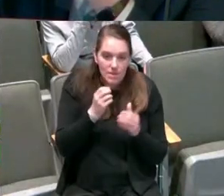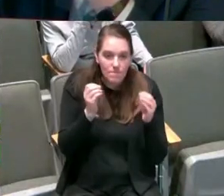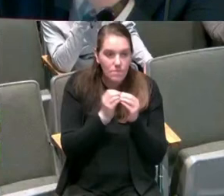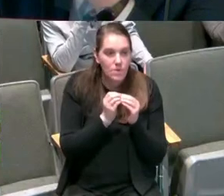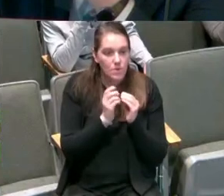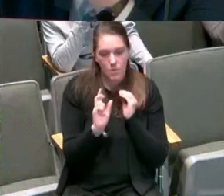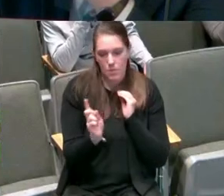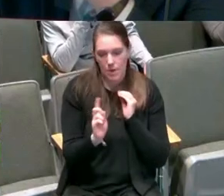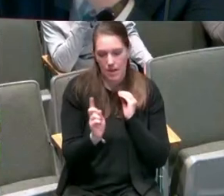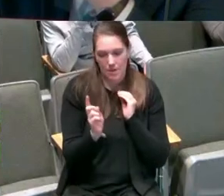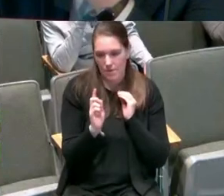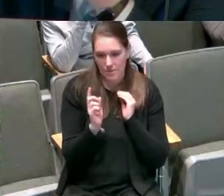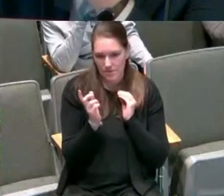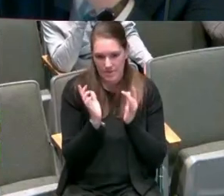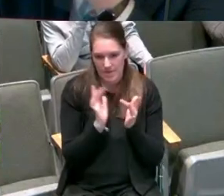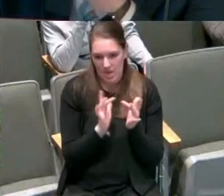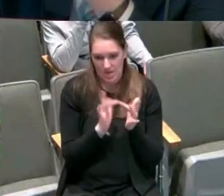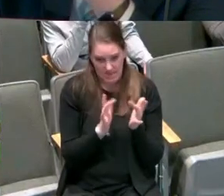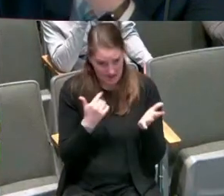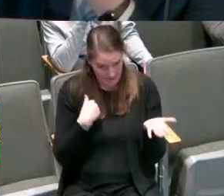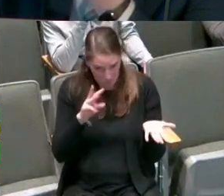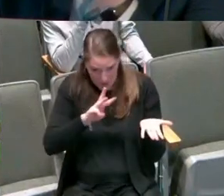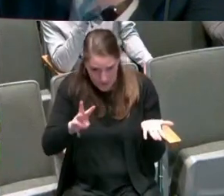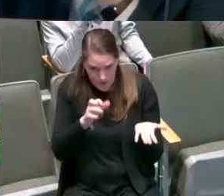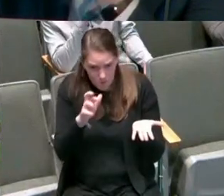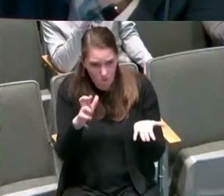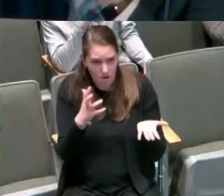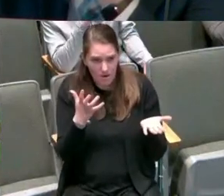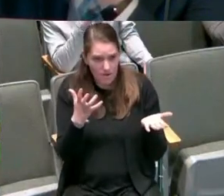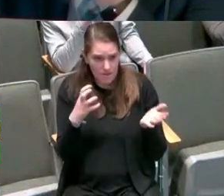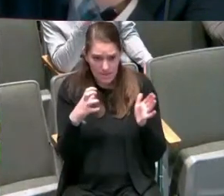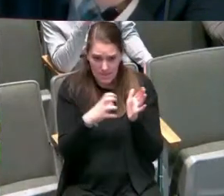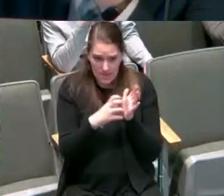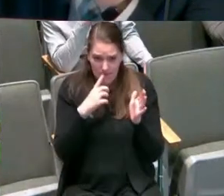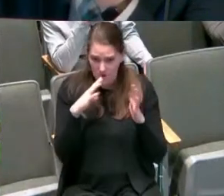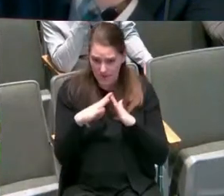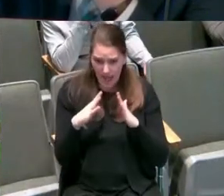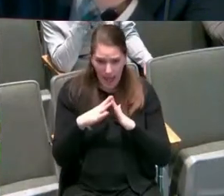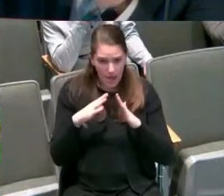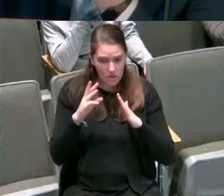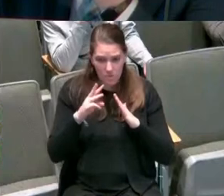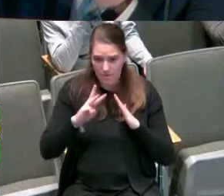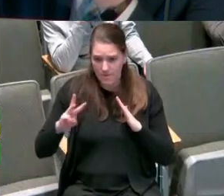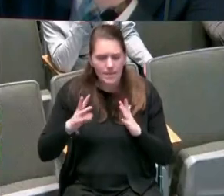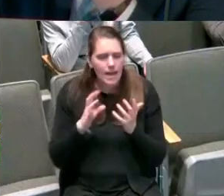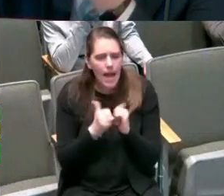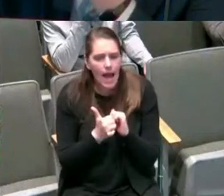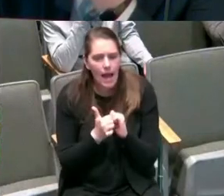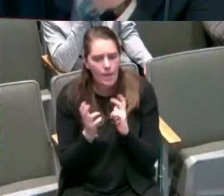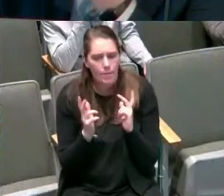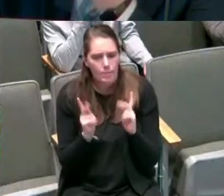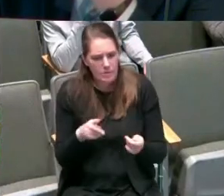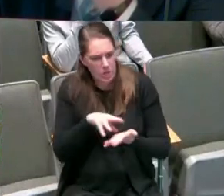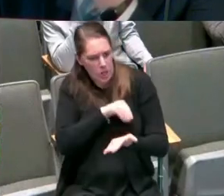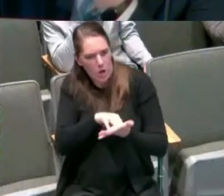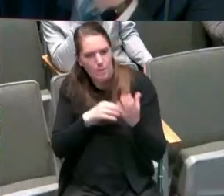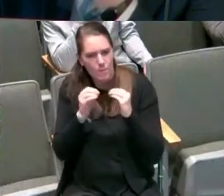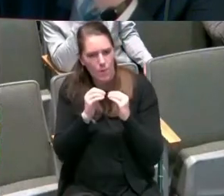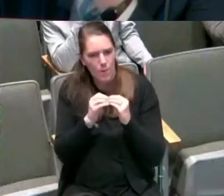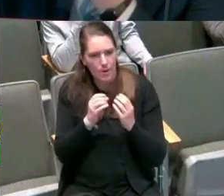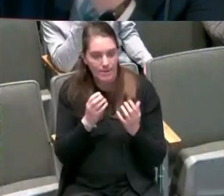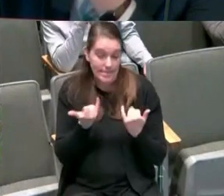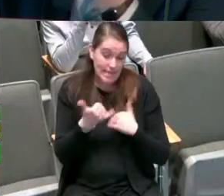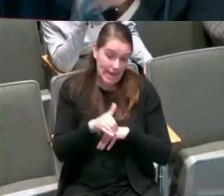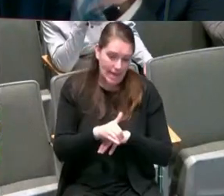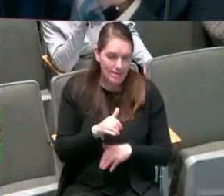where would they head is there a website or a section of the town website how could someone learn more tonight or